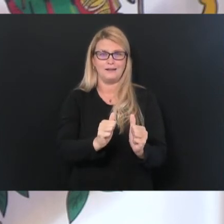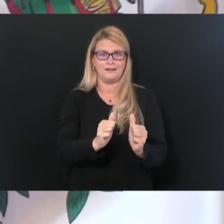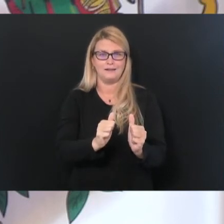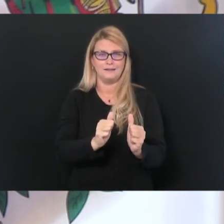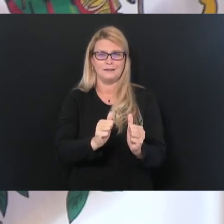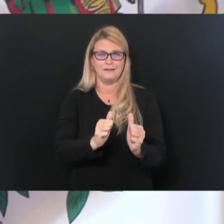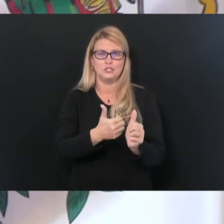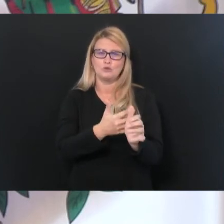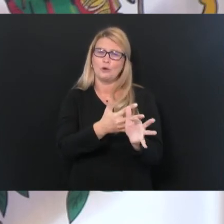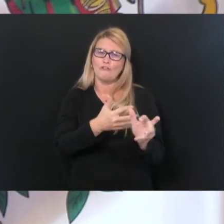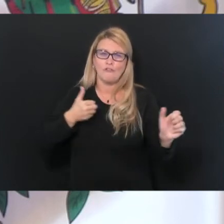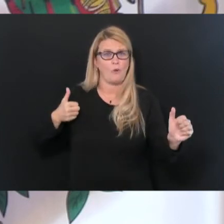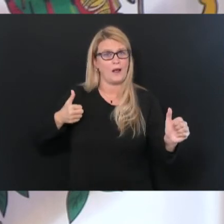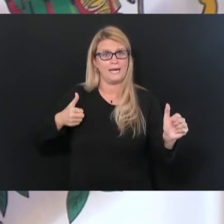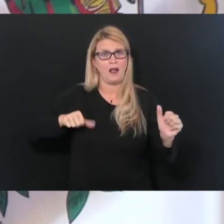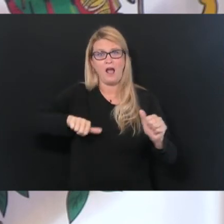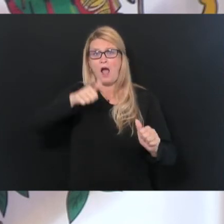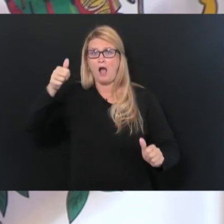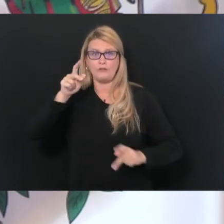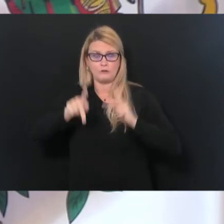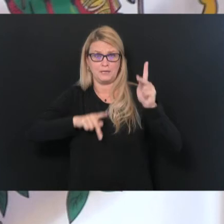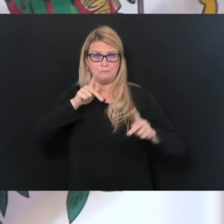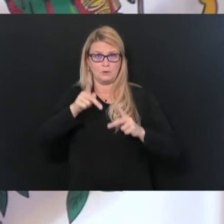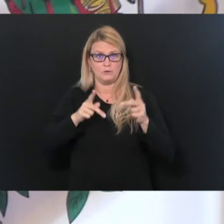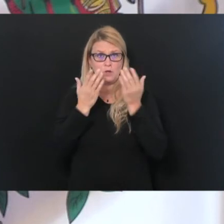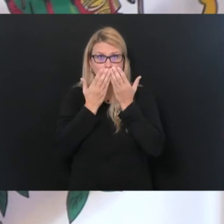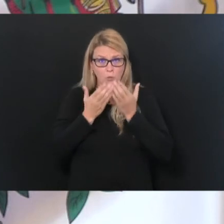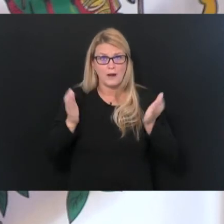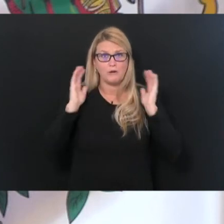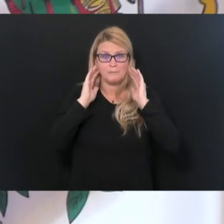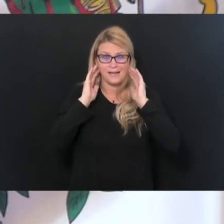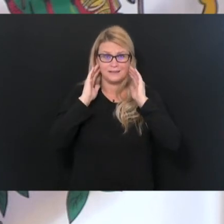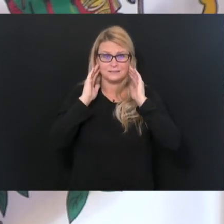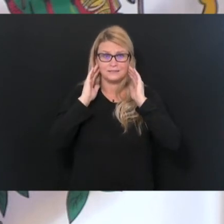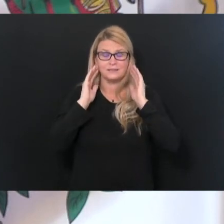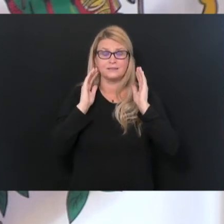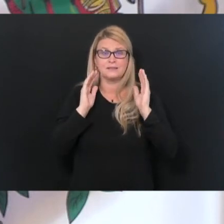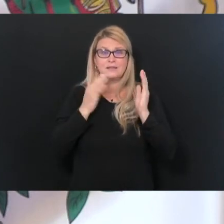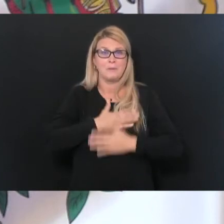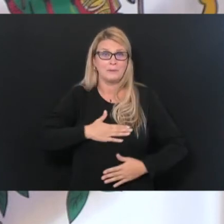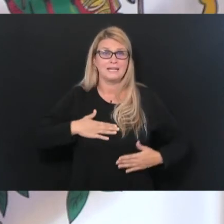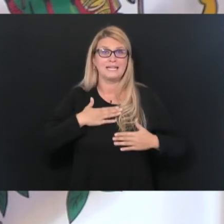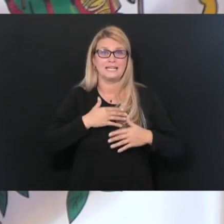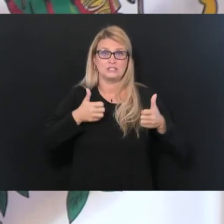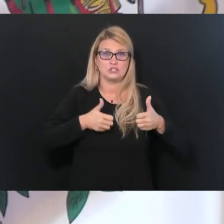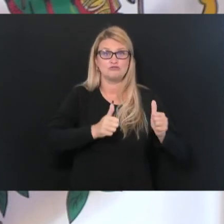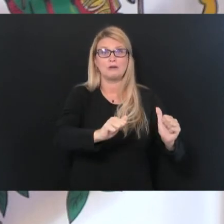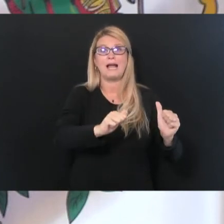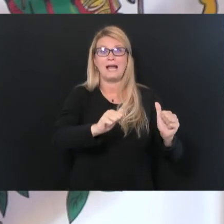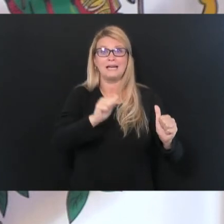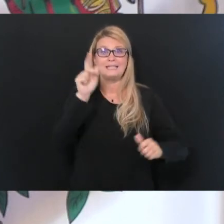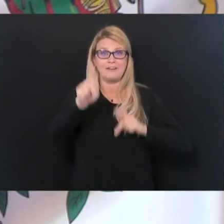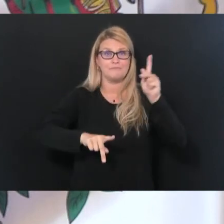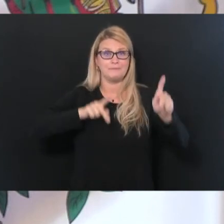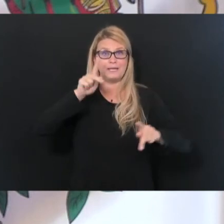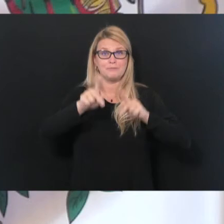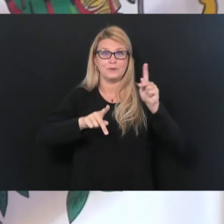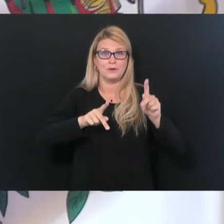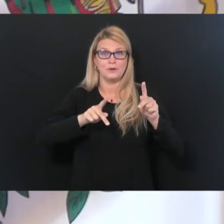others, to absolutely wear a mask at all times around others. Please try to get people to get